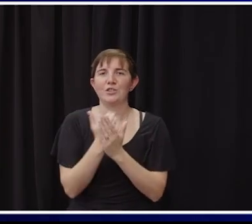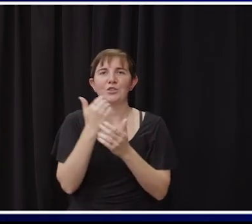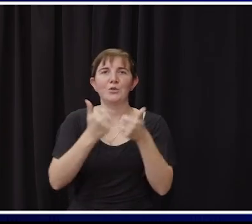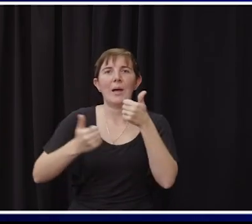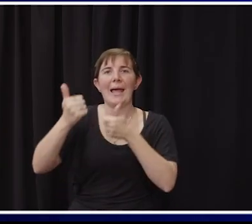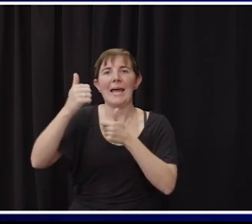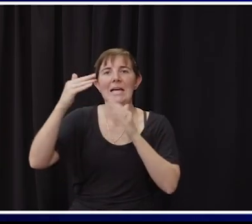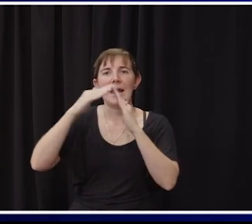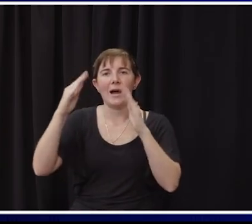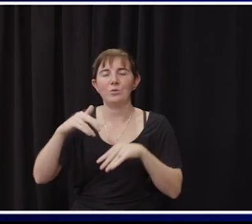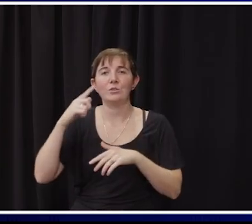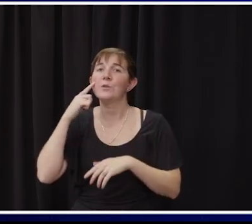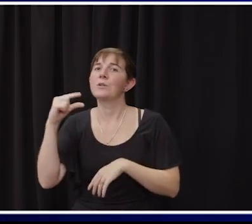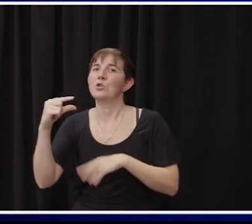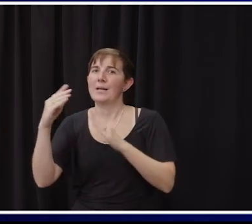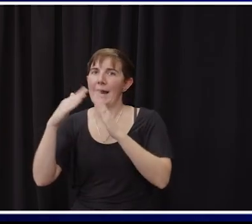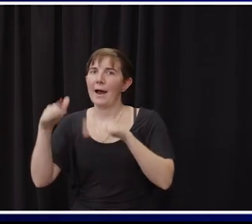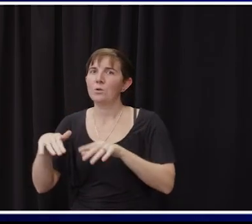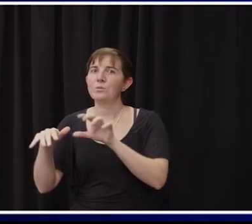the greenhouse,